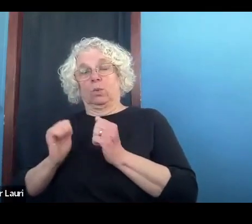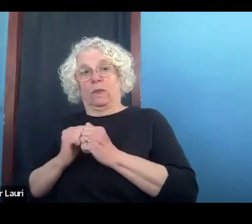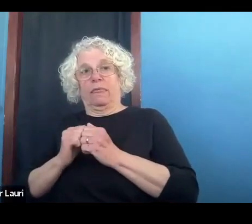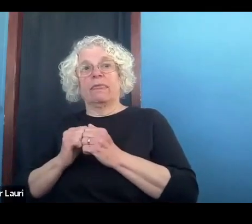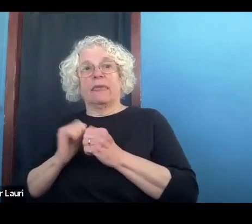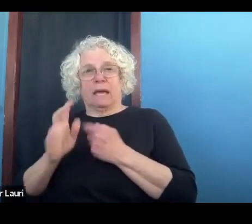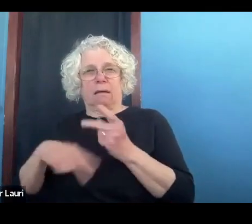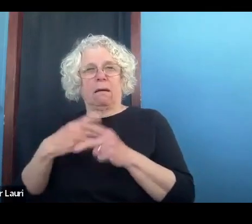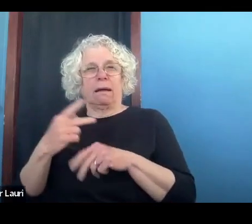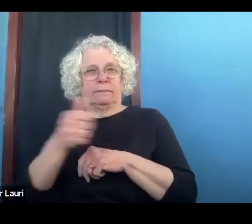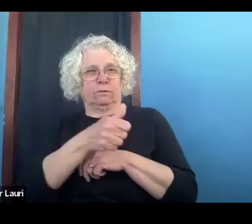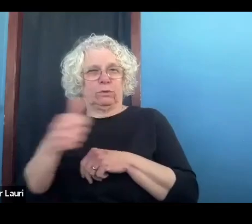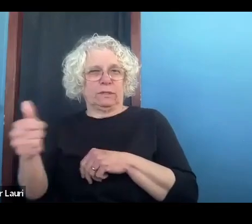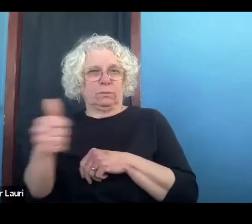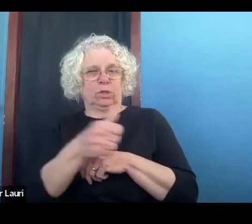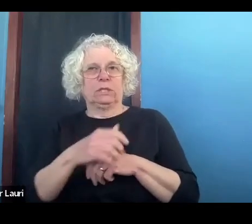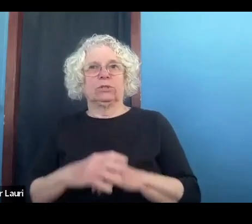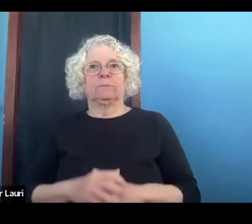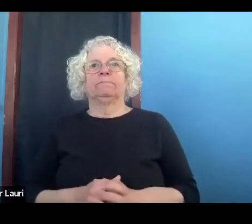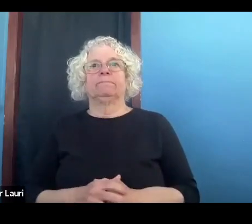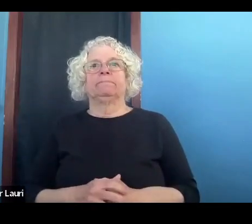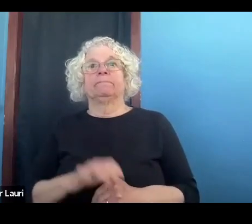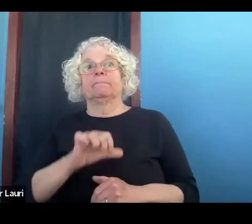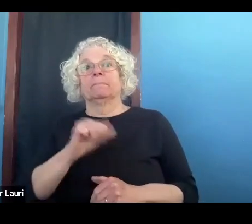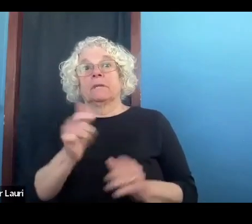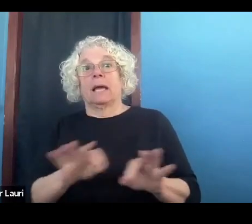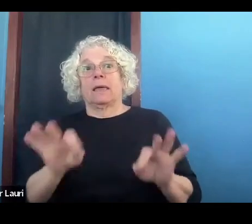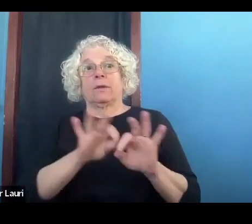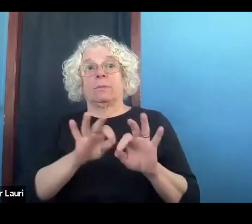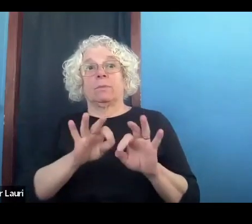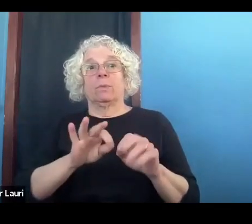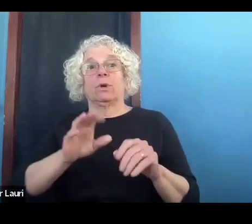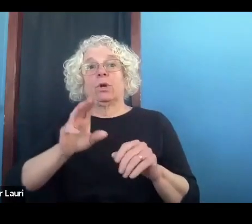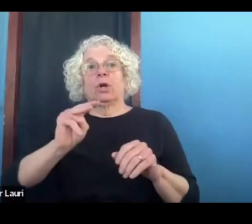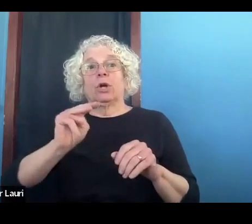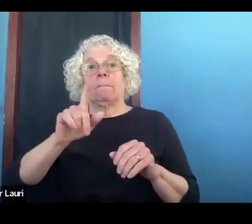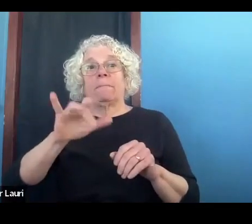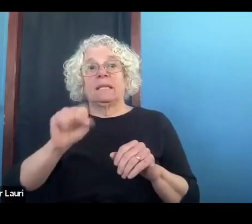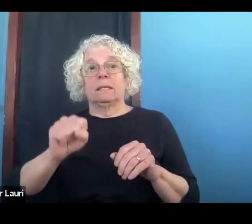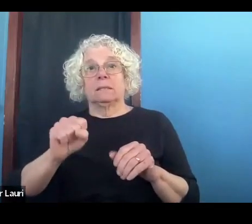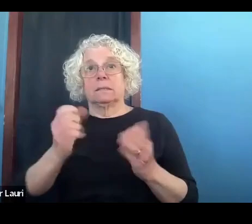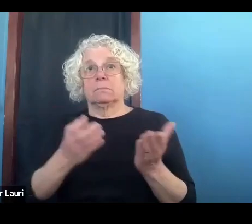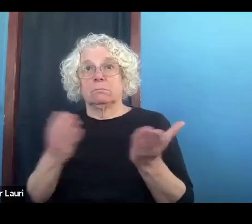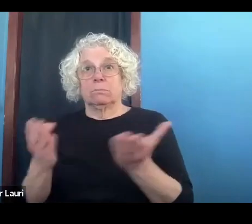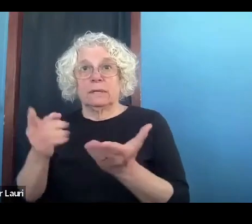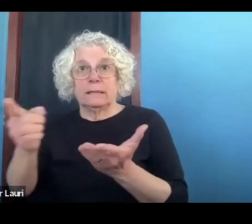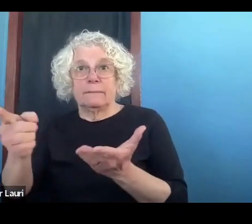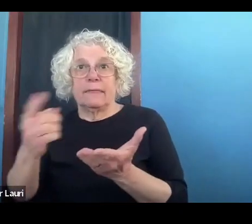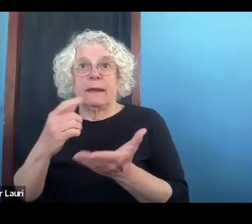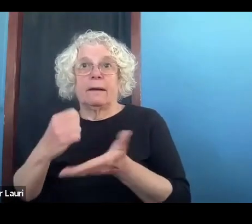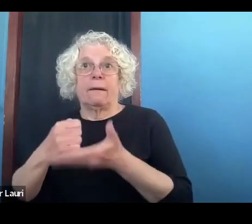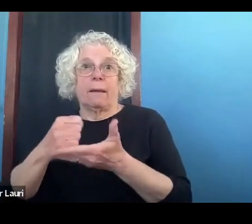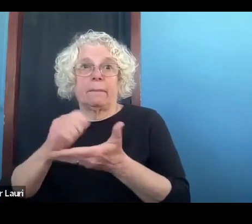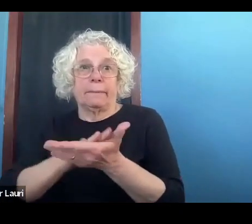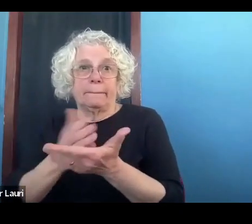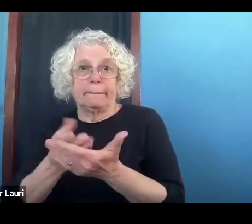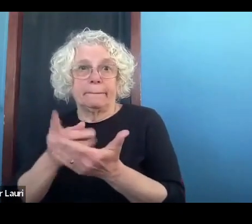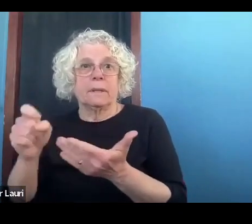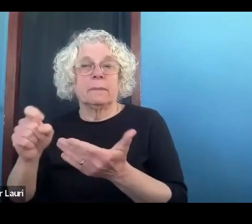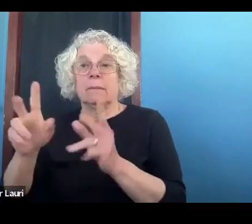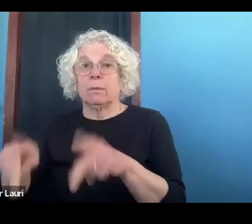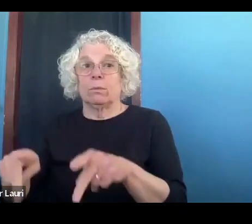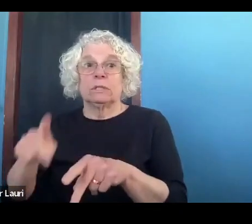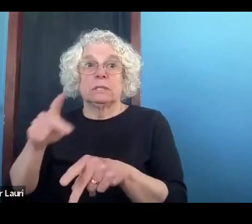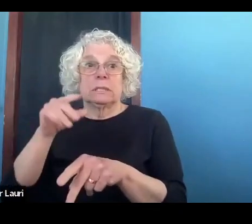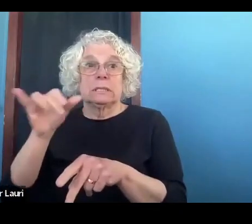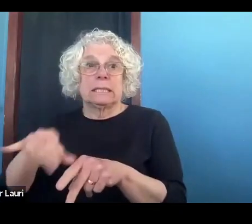transportation in order to get there. Another really important one is meal delivery and prep. So individuals that maybe are choosing to stay